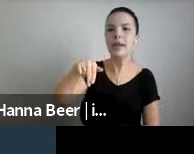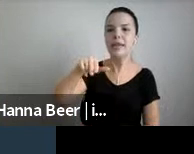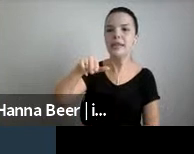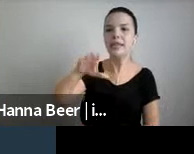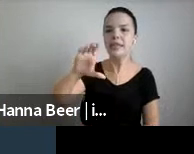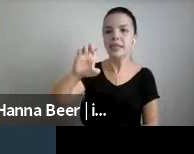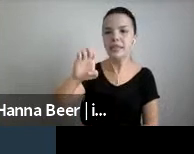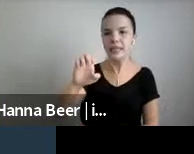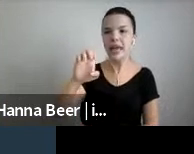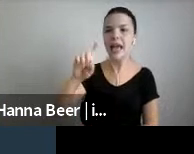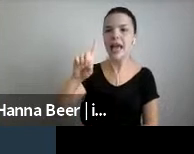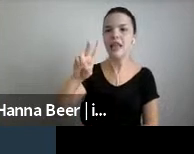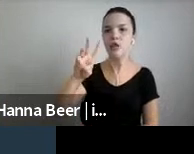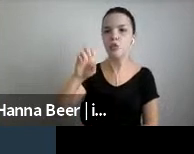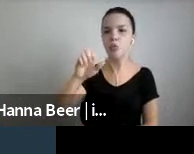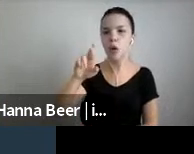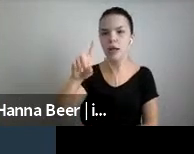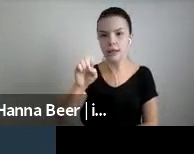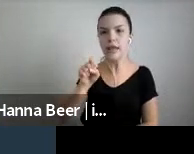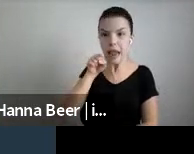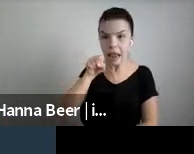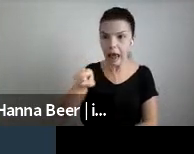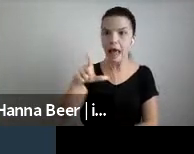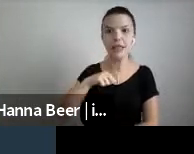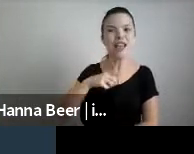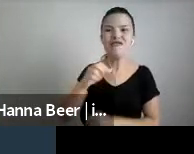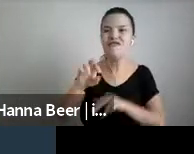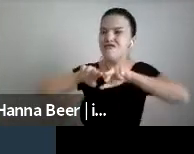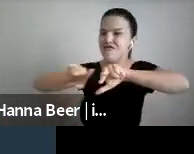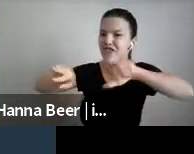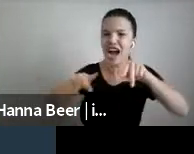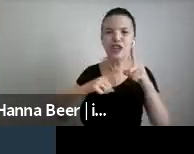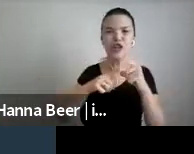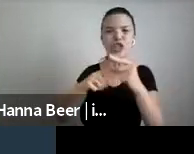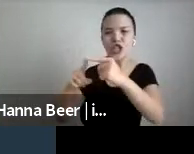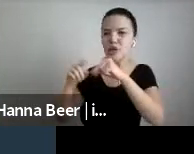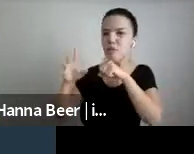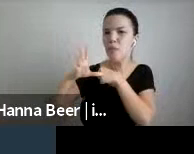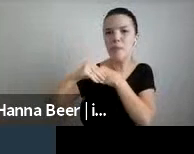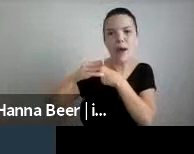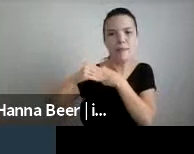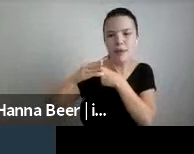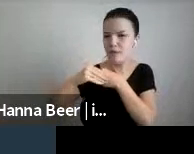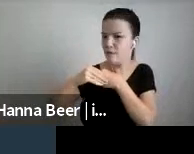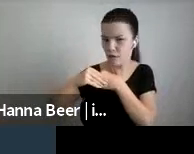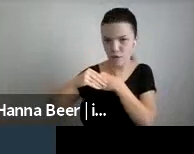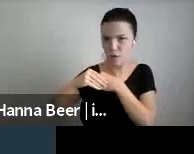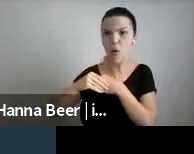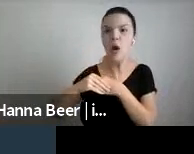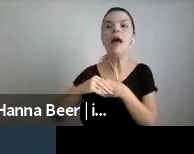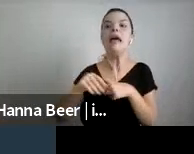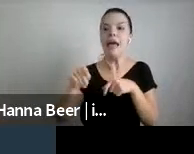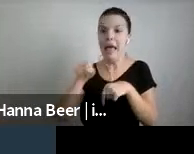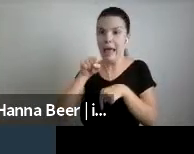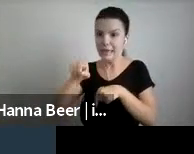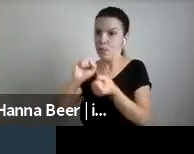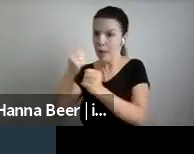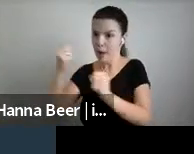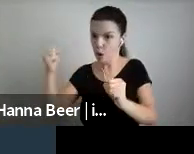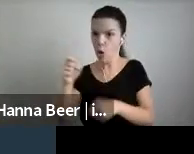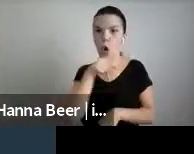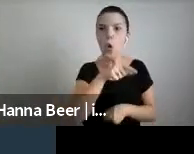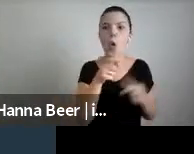fur seals, southern elephant seals, and killer whales. And the smallest is the Akrotiri IMA